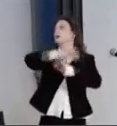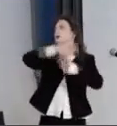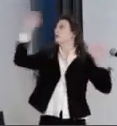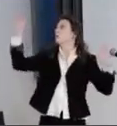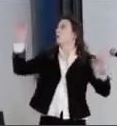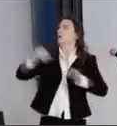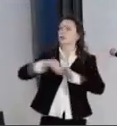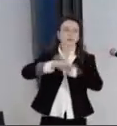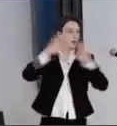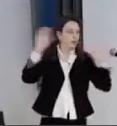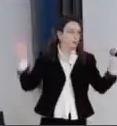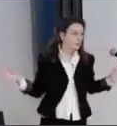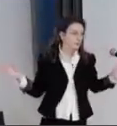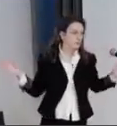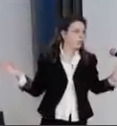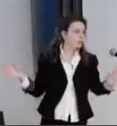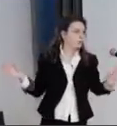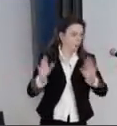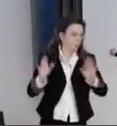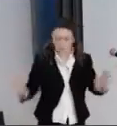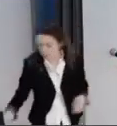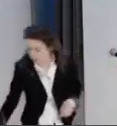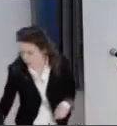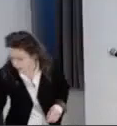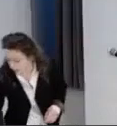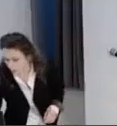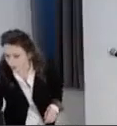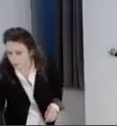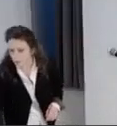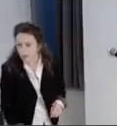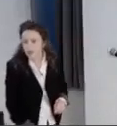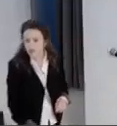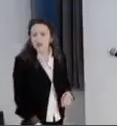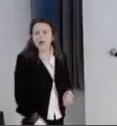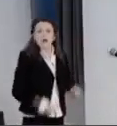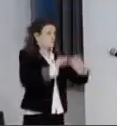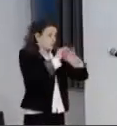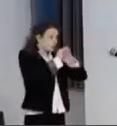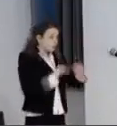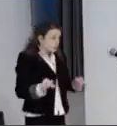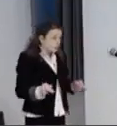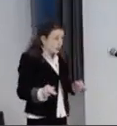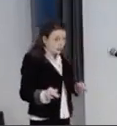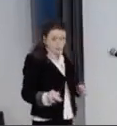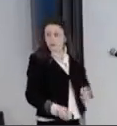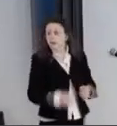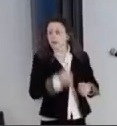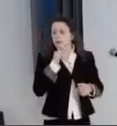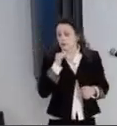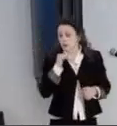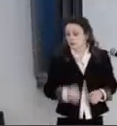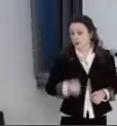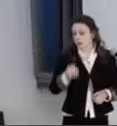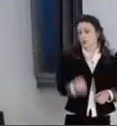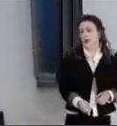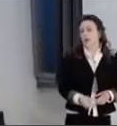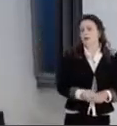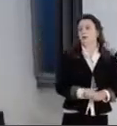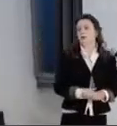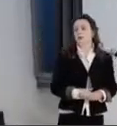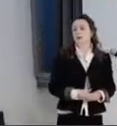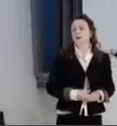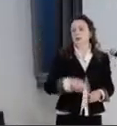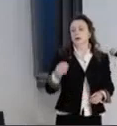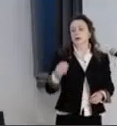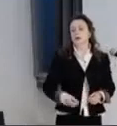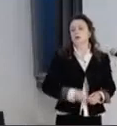be one of the greatest rose perfumes of all times. Nearly in the same breath, they say the consensus among